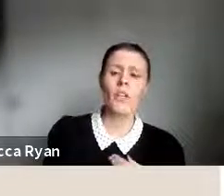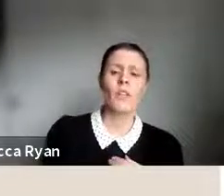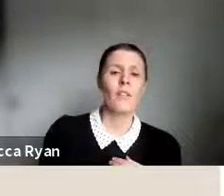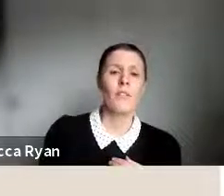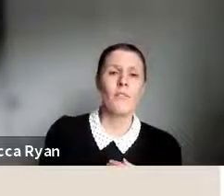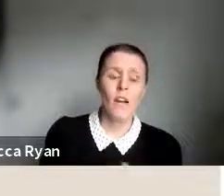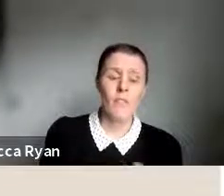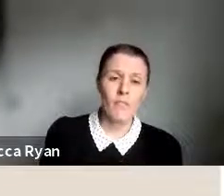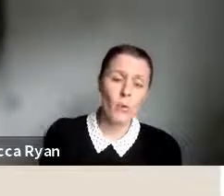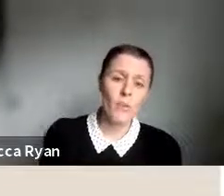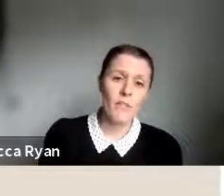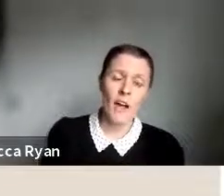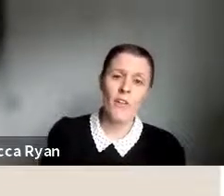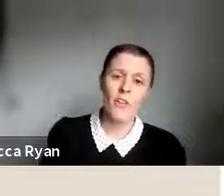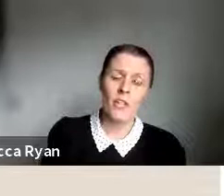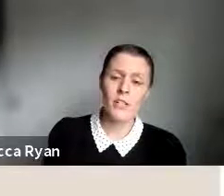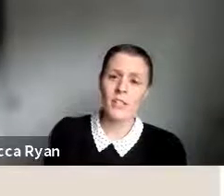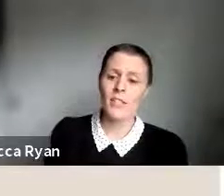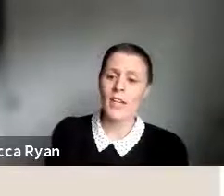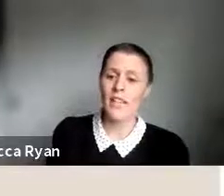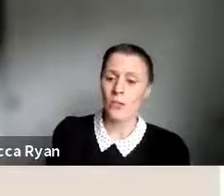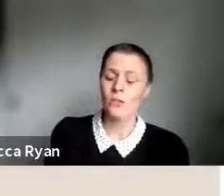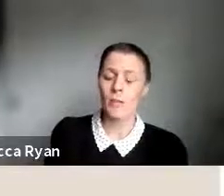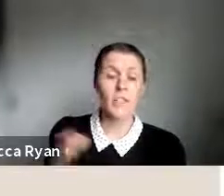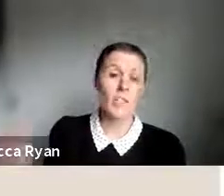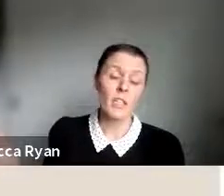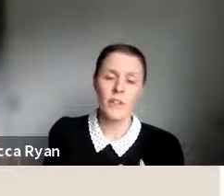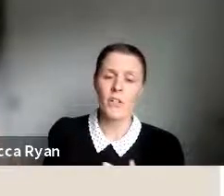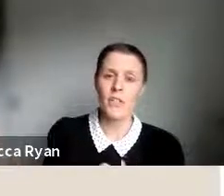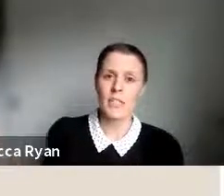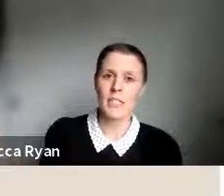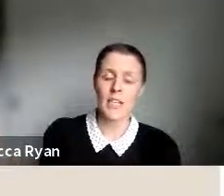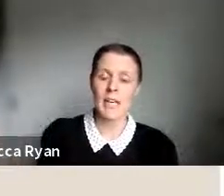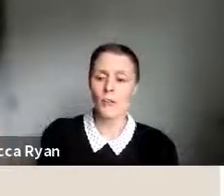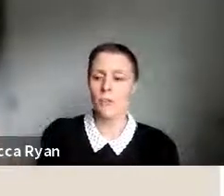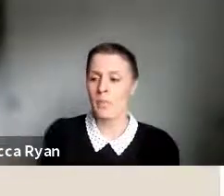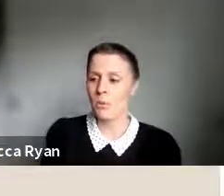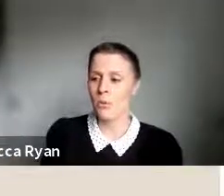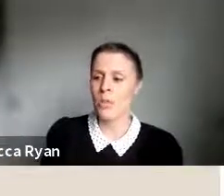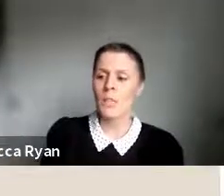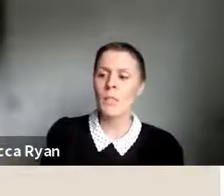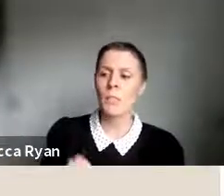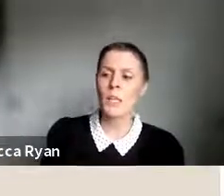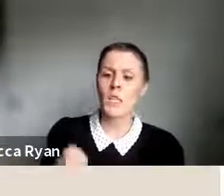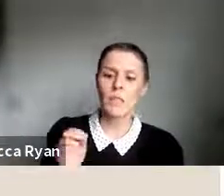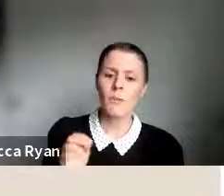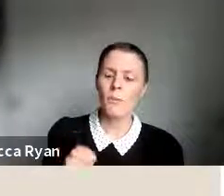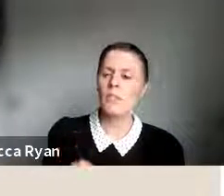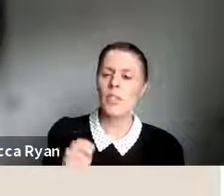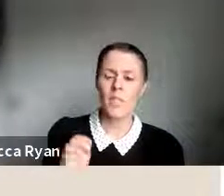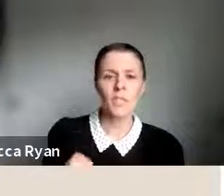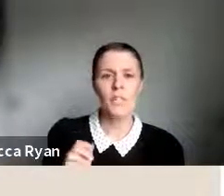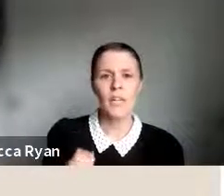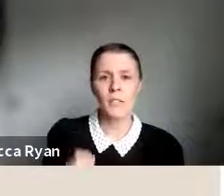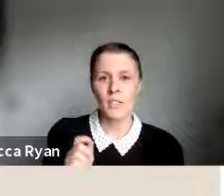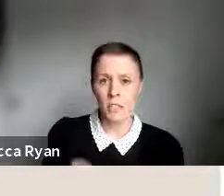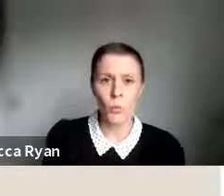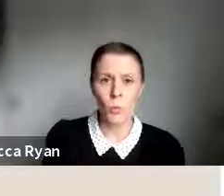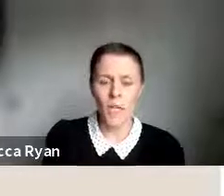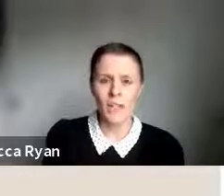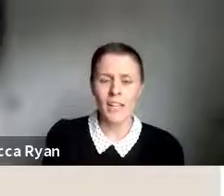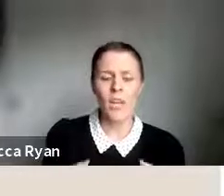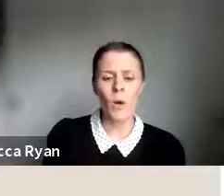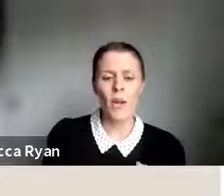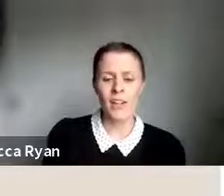killed more than 569,000 or nearly 569,000 people. The blood clot from the J&J vaccine